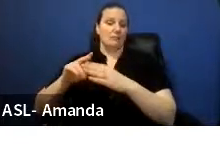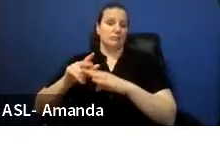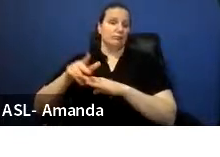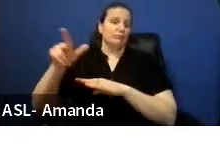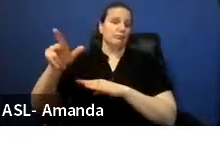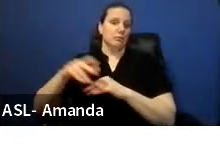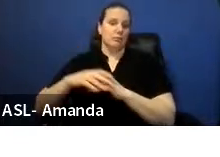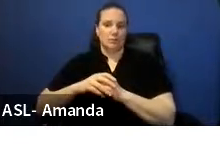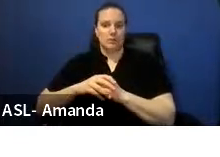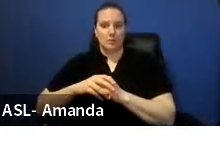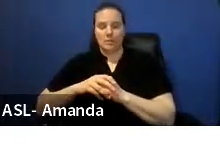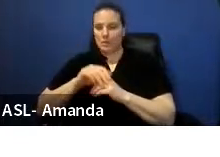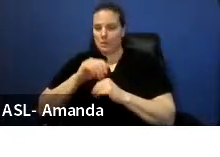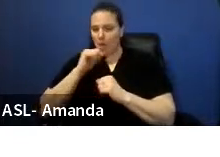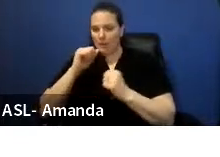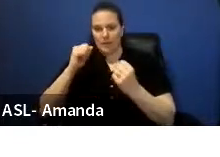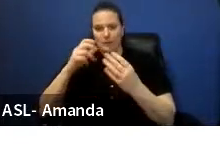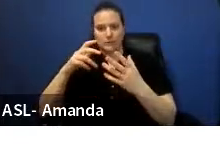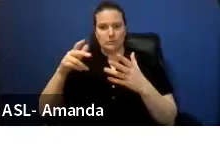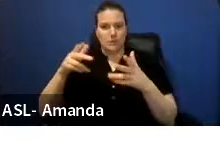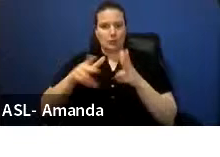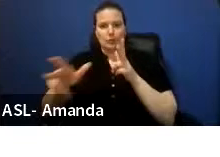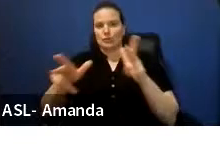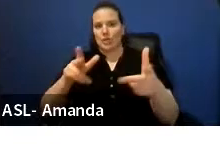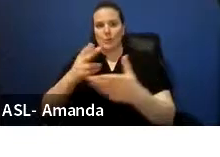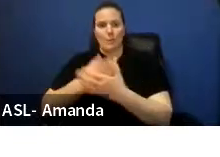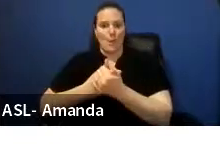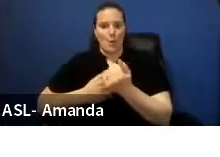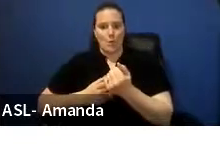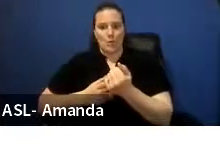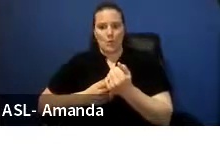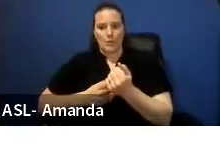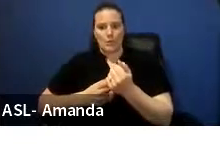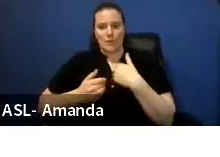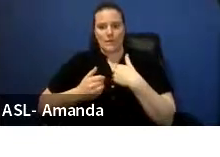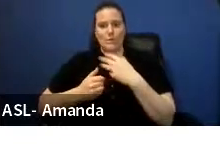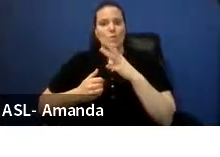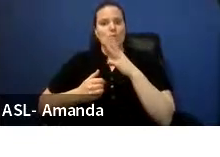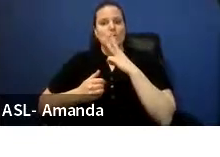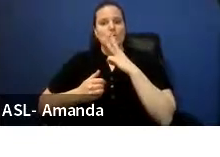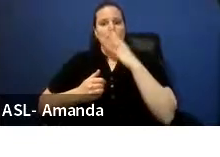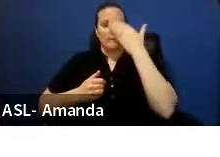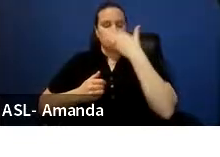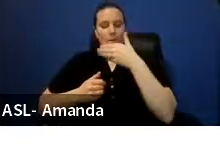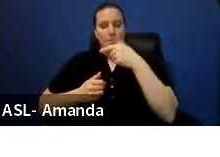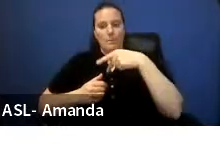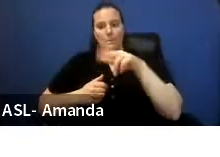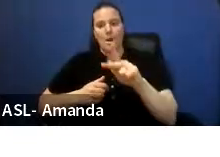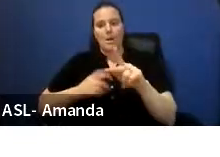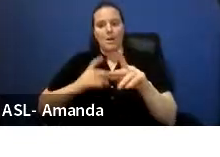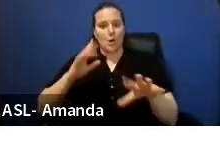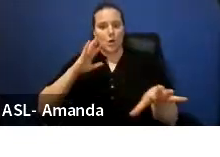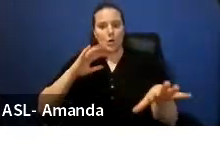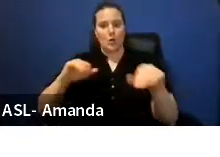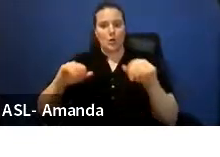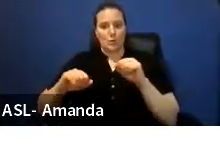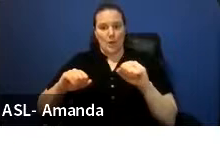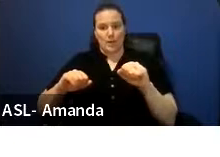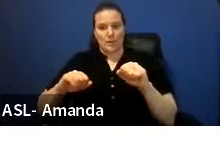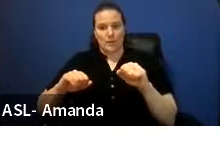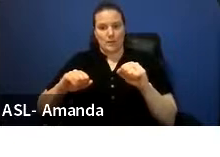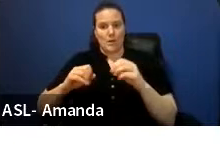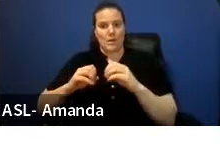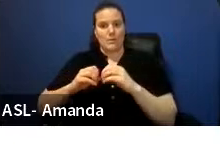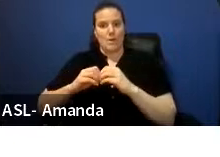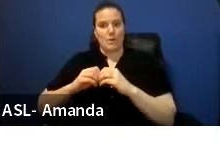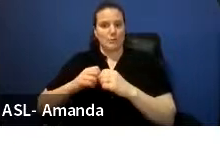massive approaches and interchanges on both banks, you could have waterfront parks. It would also be much more